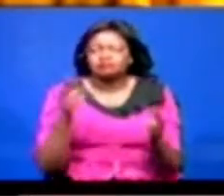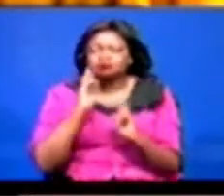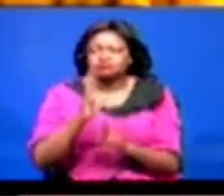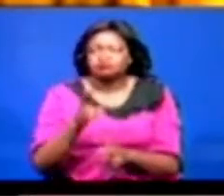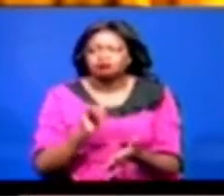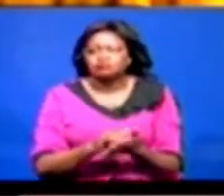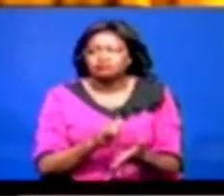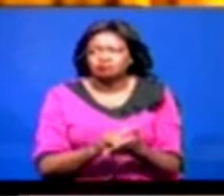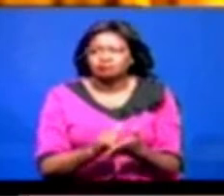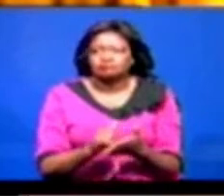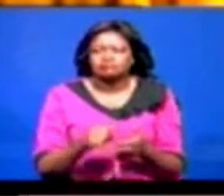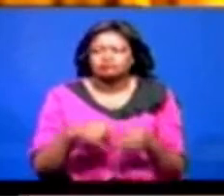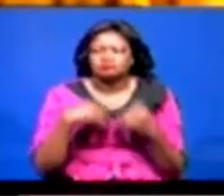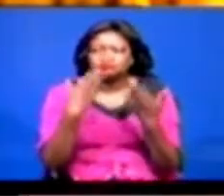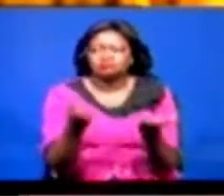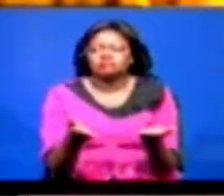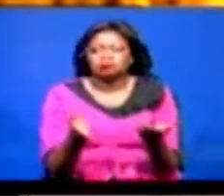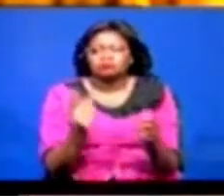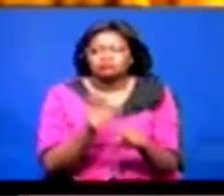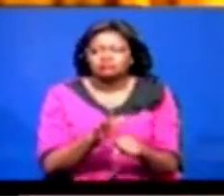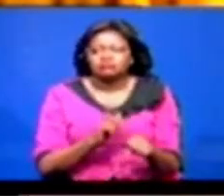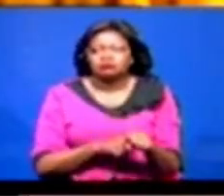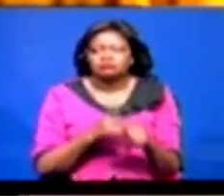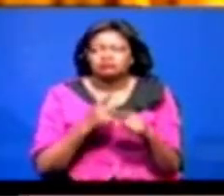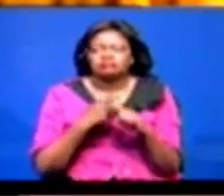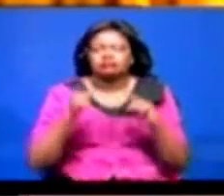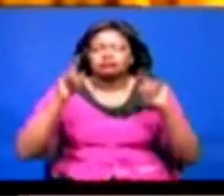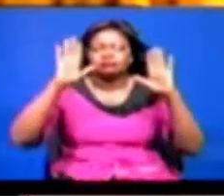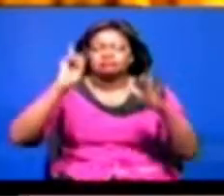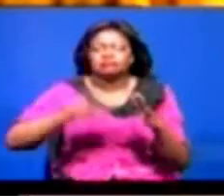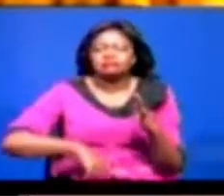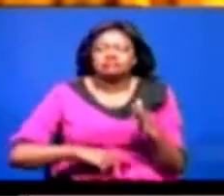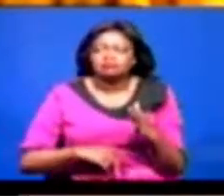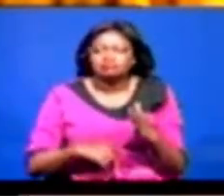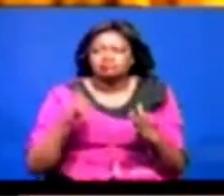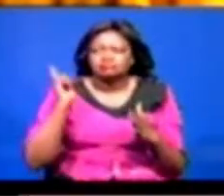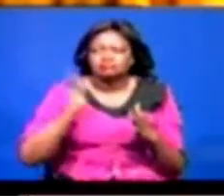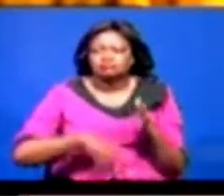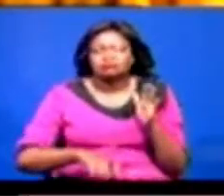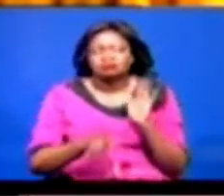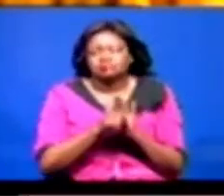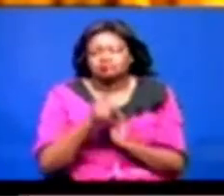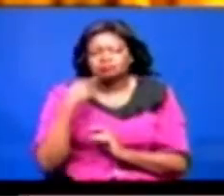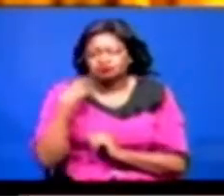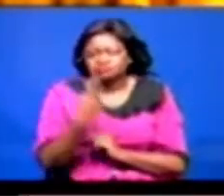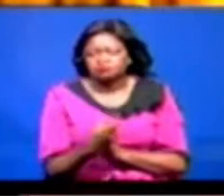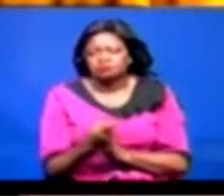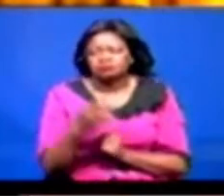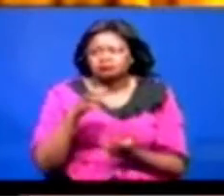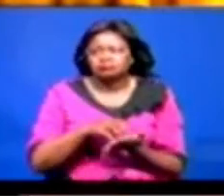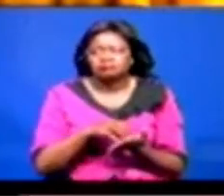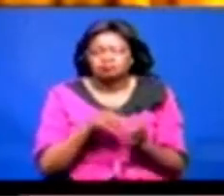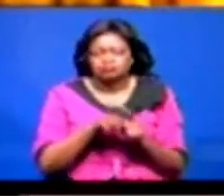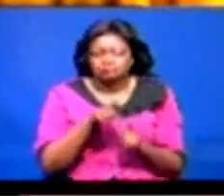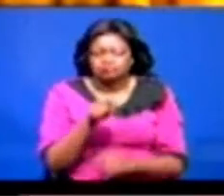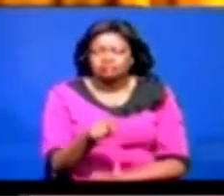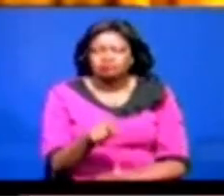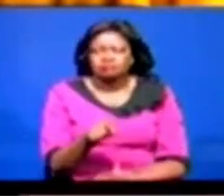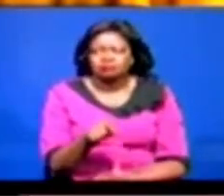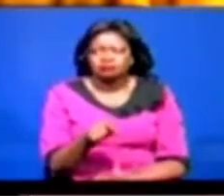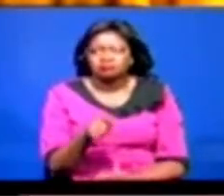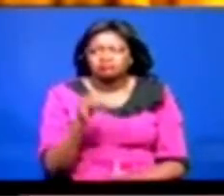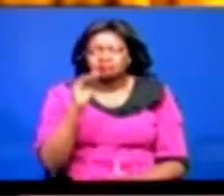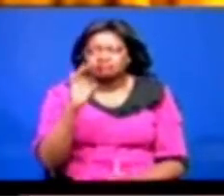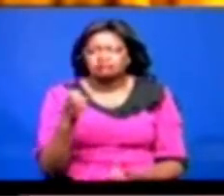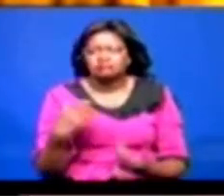from time to time. And the important thing is, what does the law say in situations such as this? Does the IEBC have